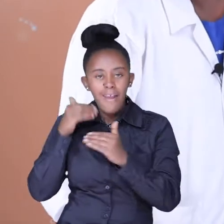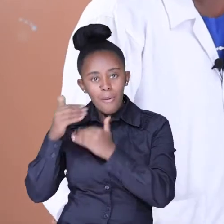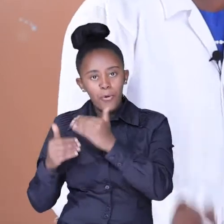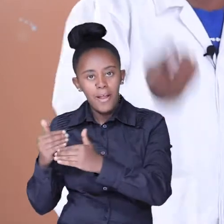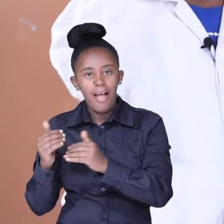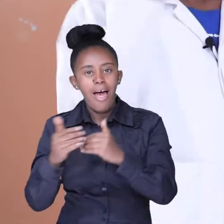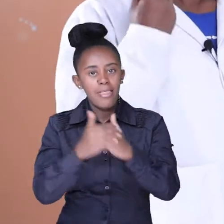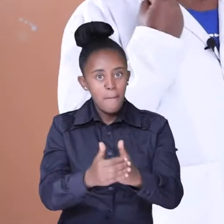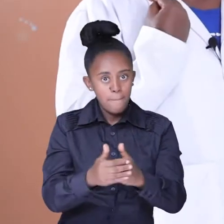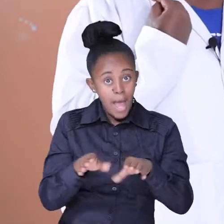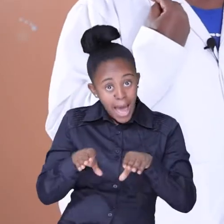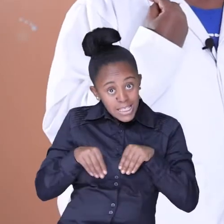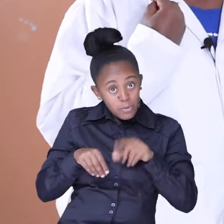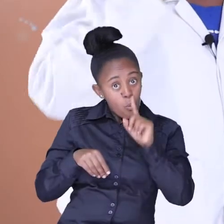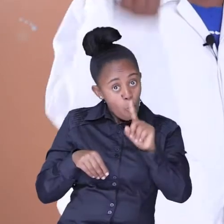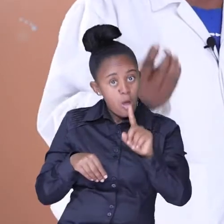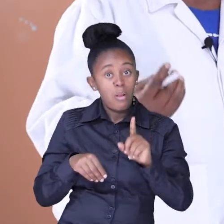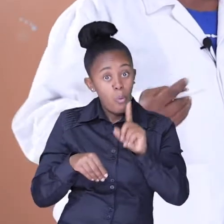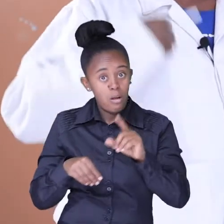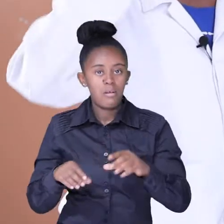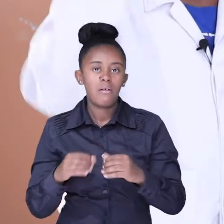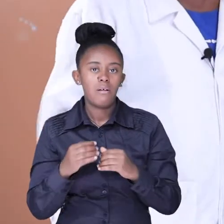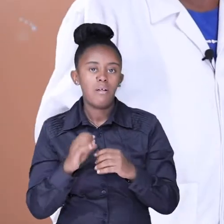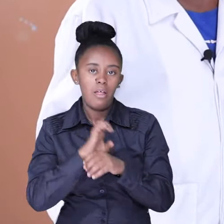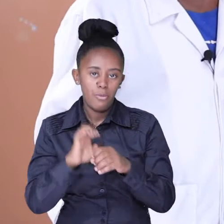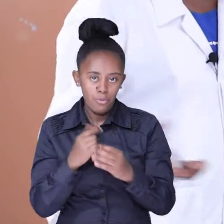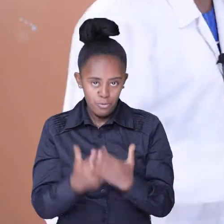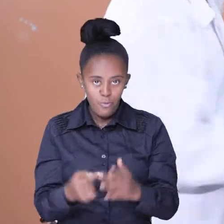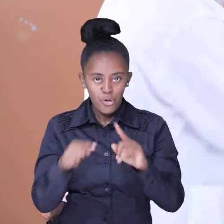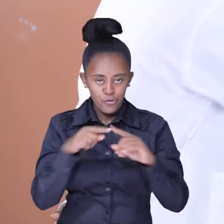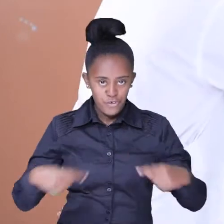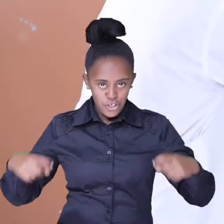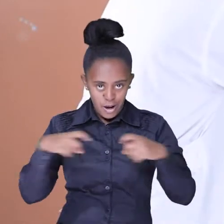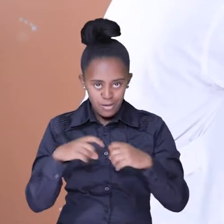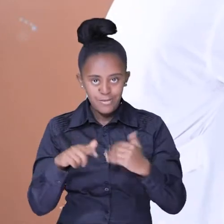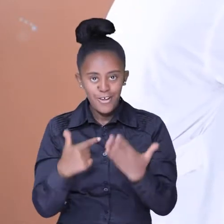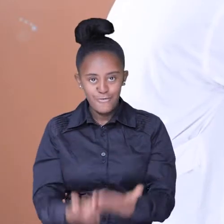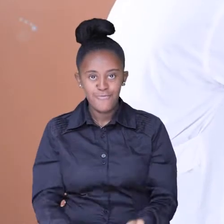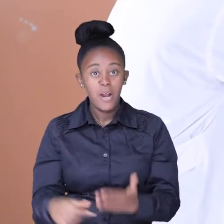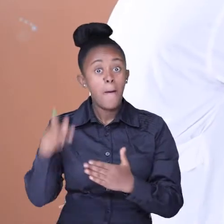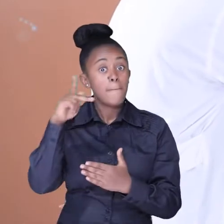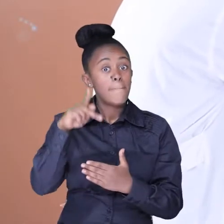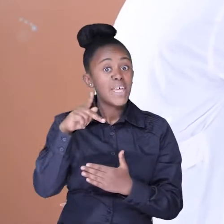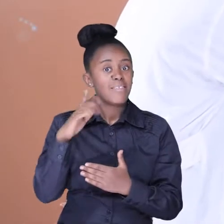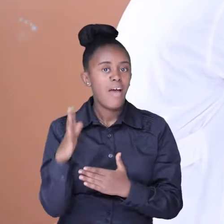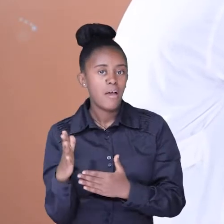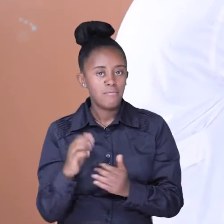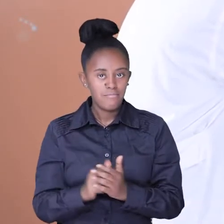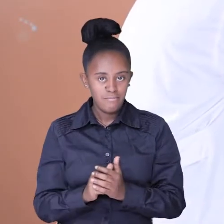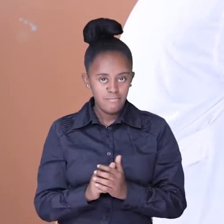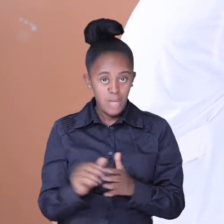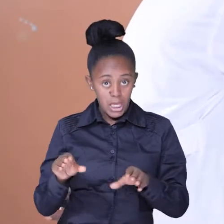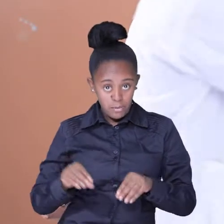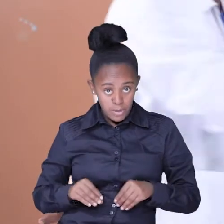atoms. Accepting 1 electron, the atom is become positively charged. Therefore, p-type semiconductor is